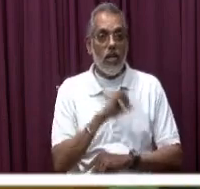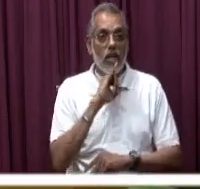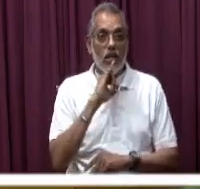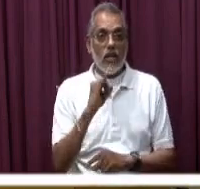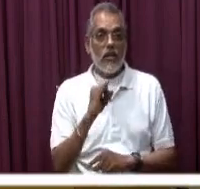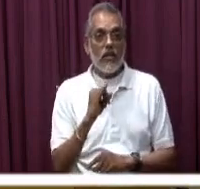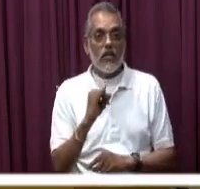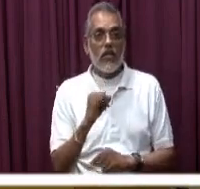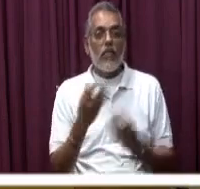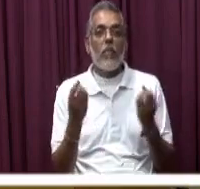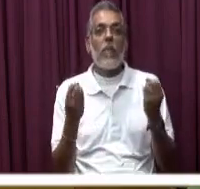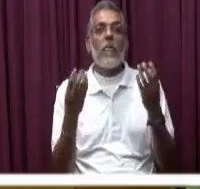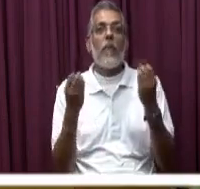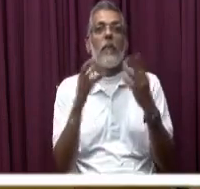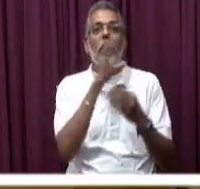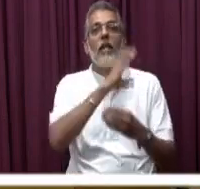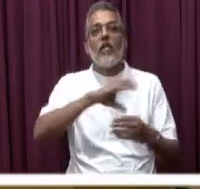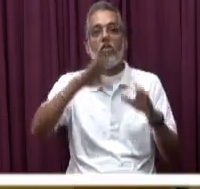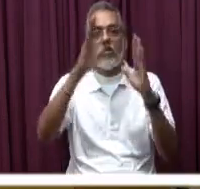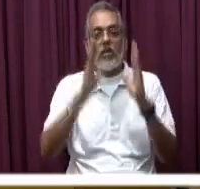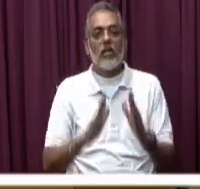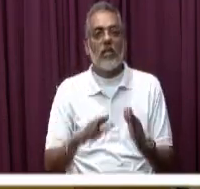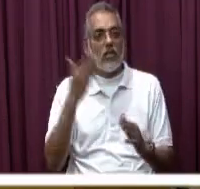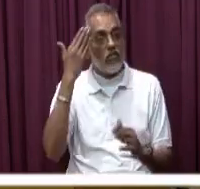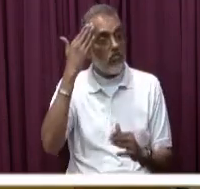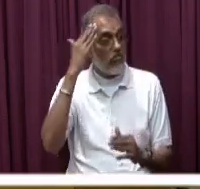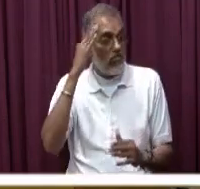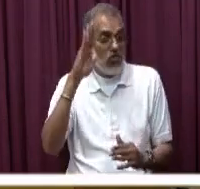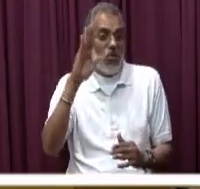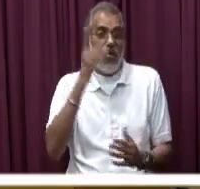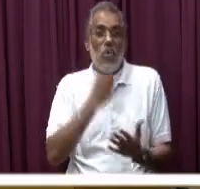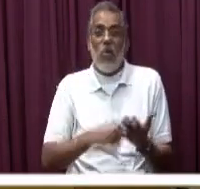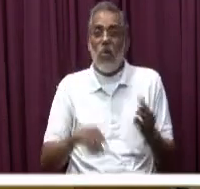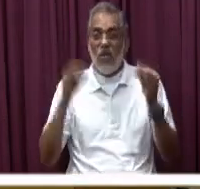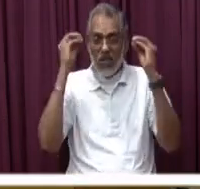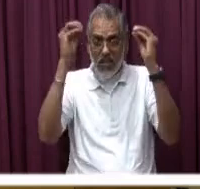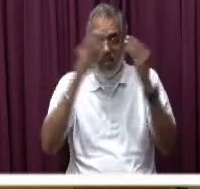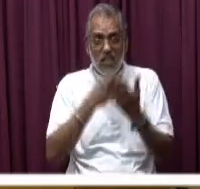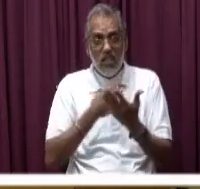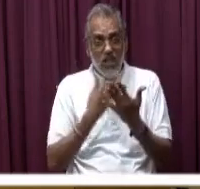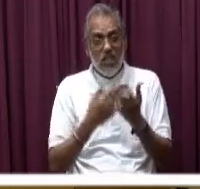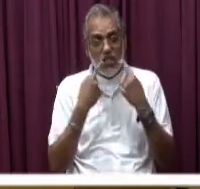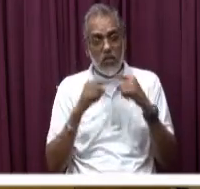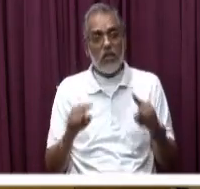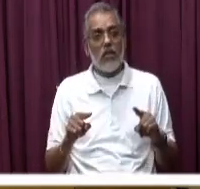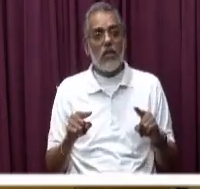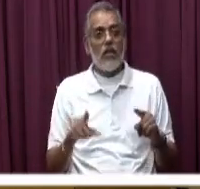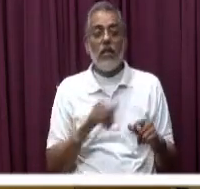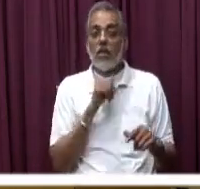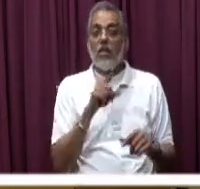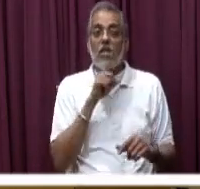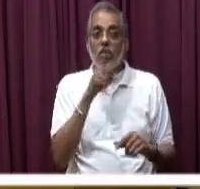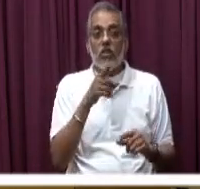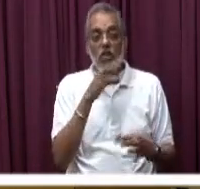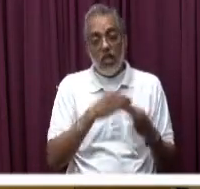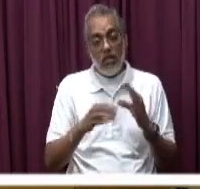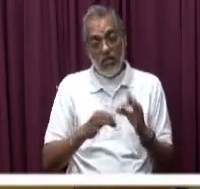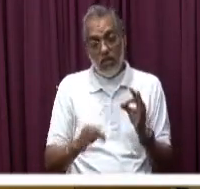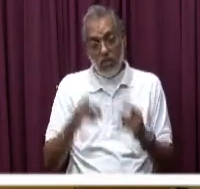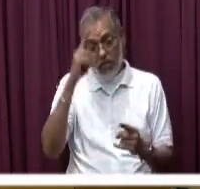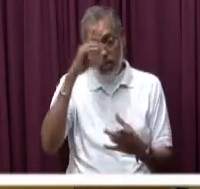is that many Christians don't even know what the gospel teaches. I'm not even sure if they really